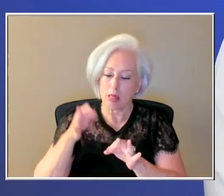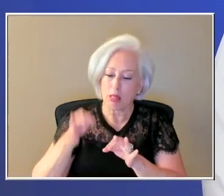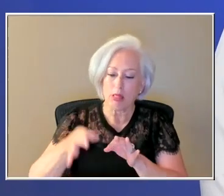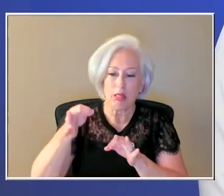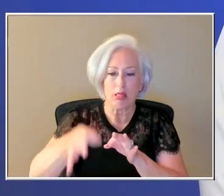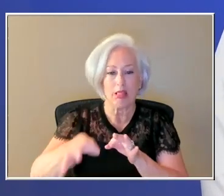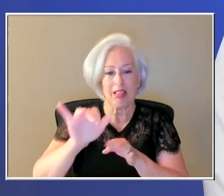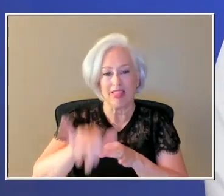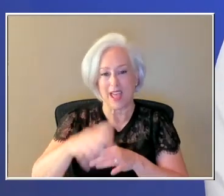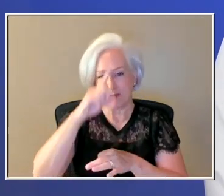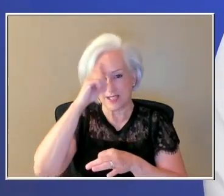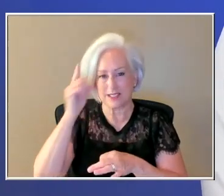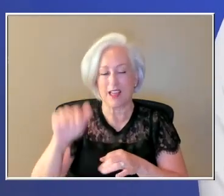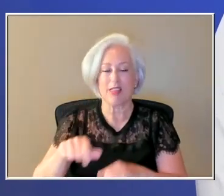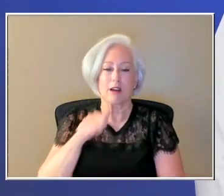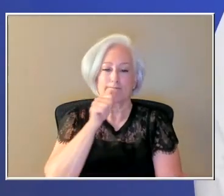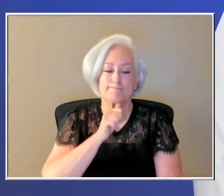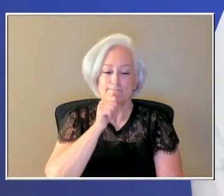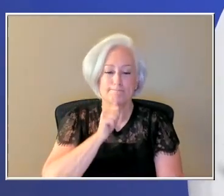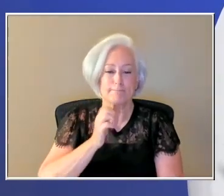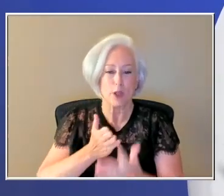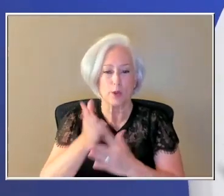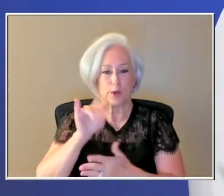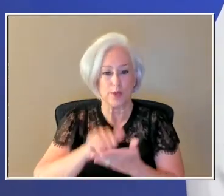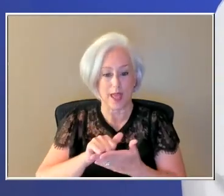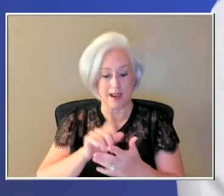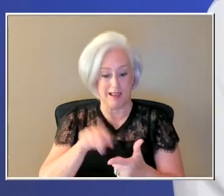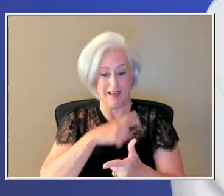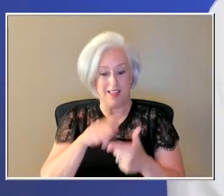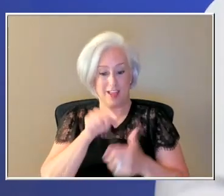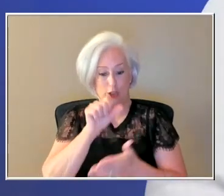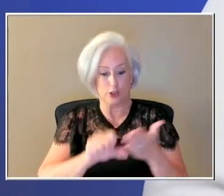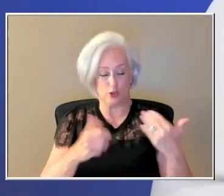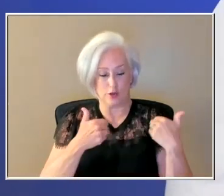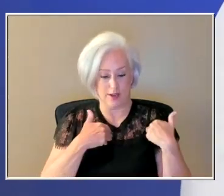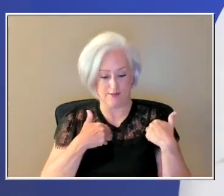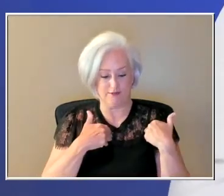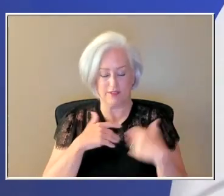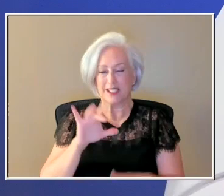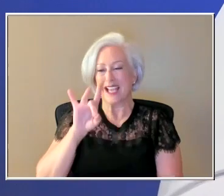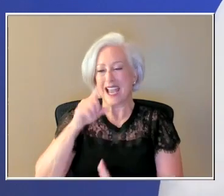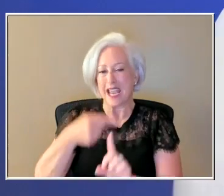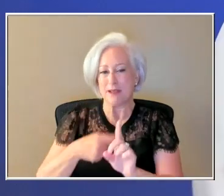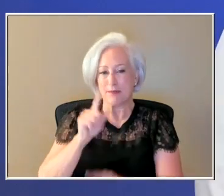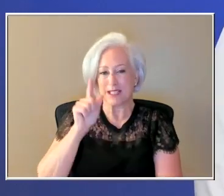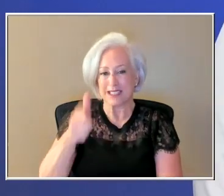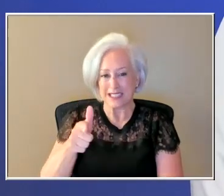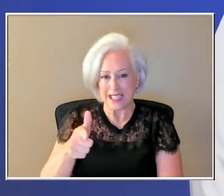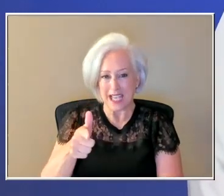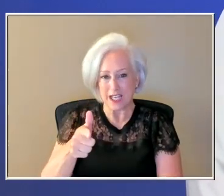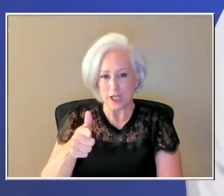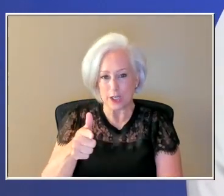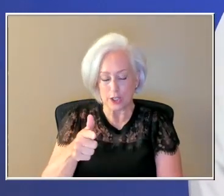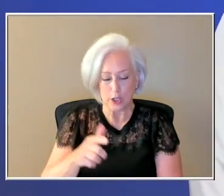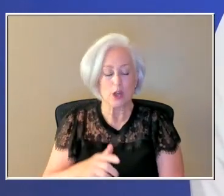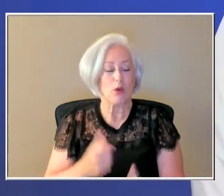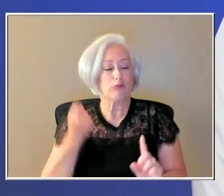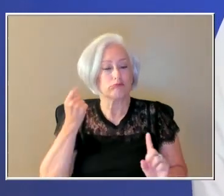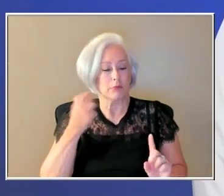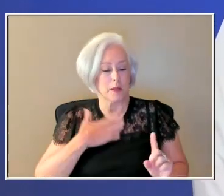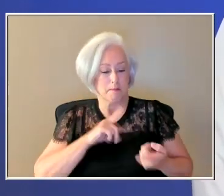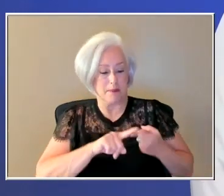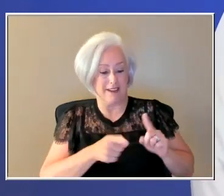get through it, and then had the surgery. And then about 8-9 months later, I had a good friend that had it right at the same time I did, but he